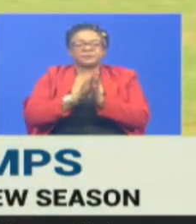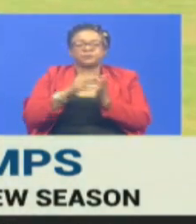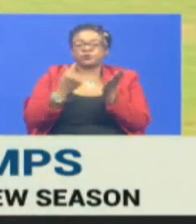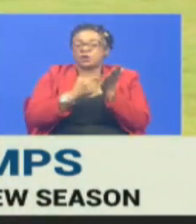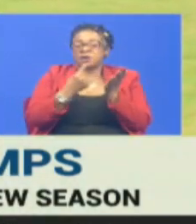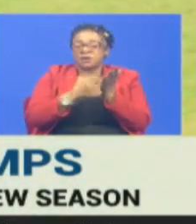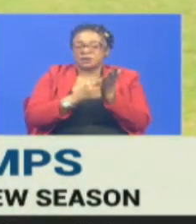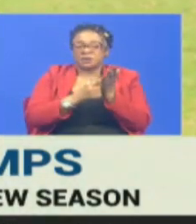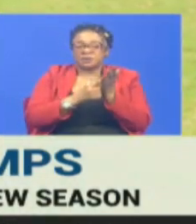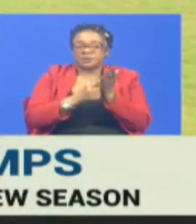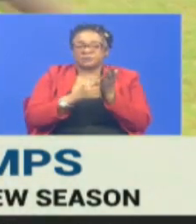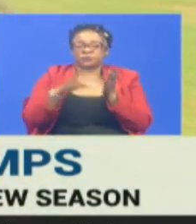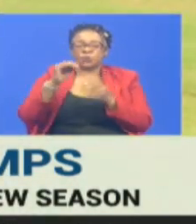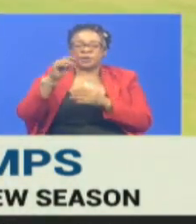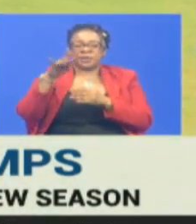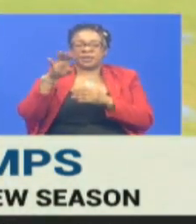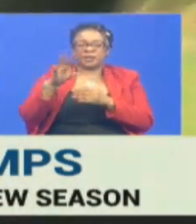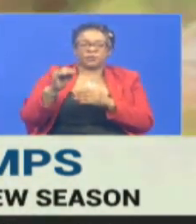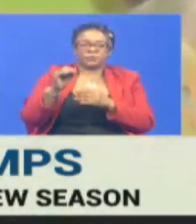forward Tito Okello.